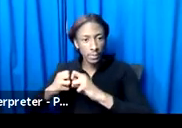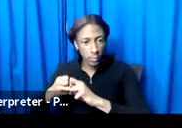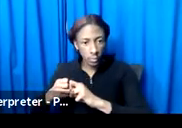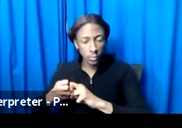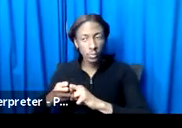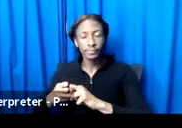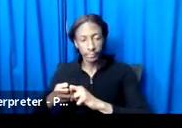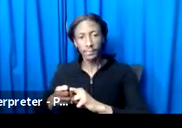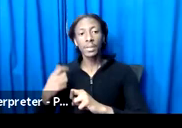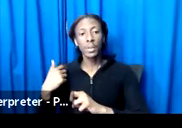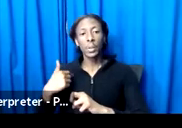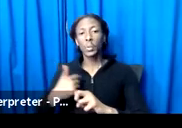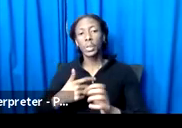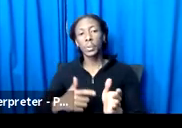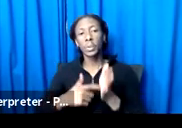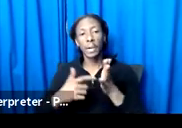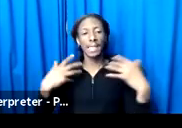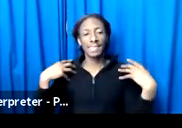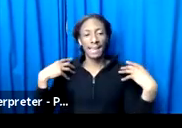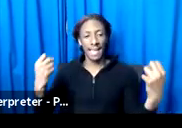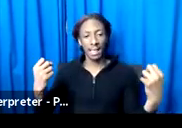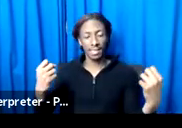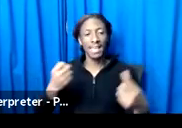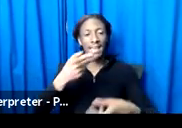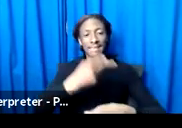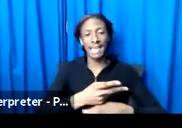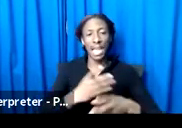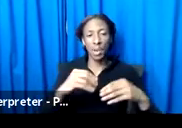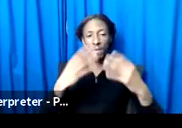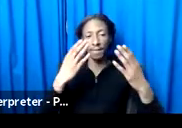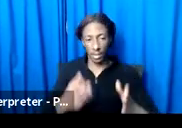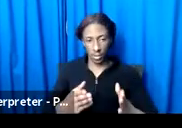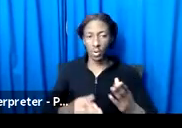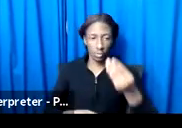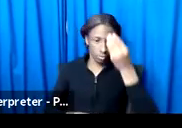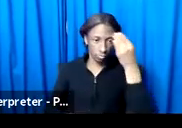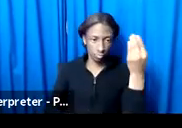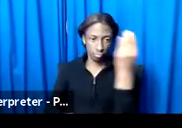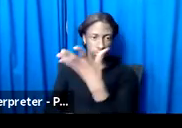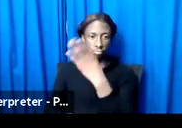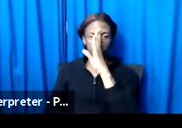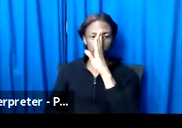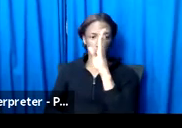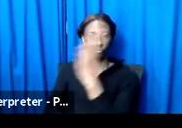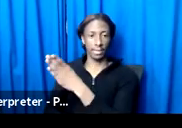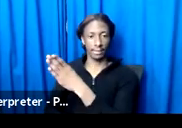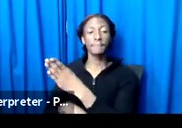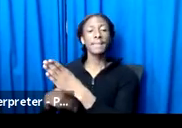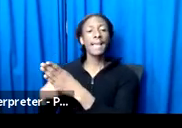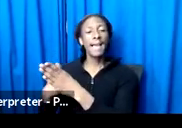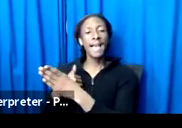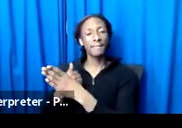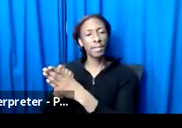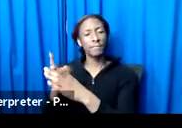are requiring that healthcare providers report those directly to our, there's a couple of different